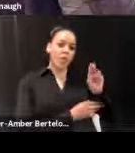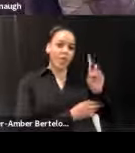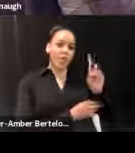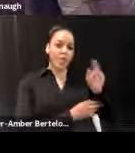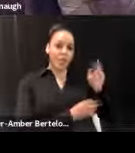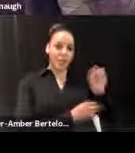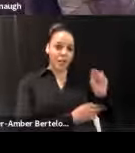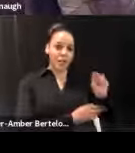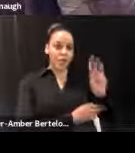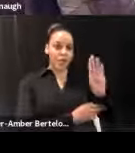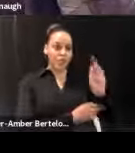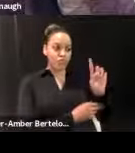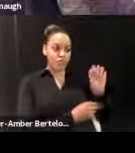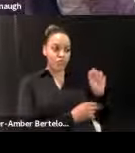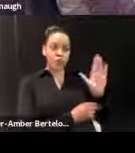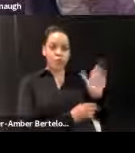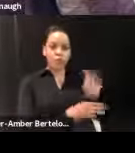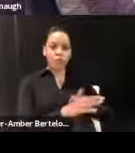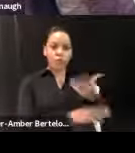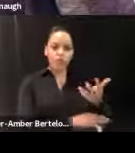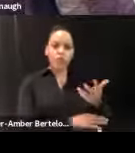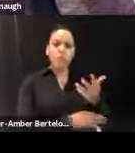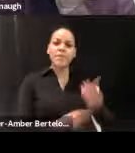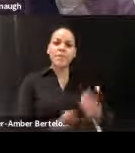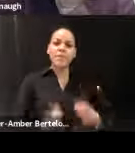you discover her work?